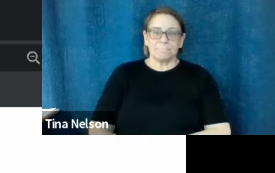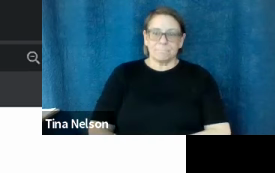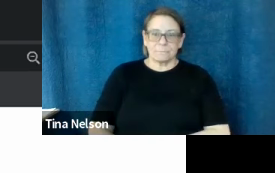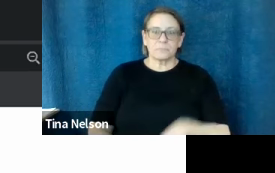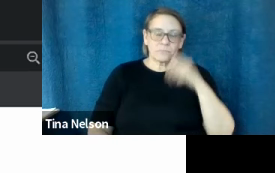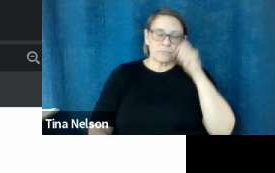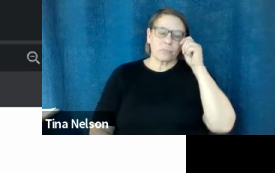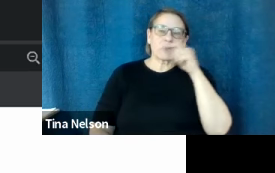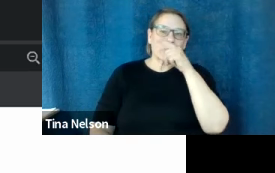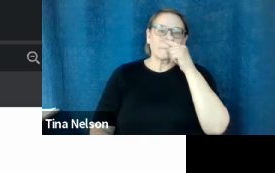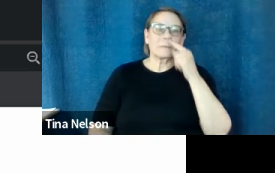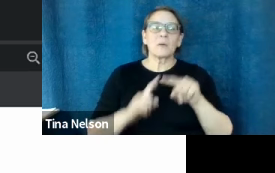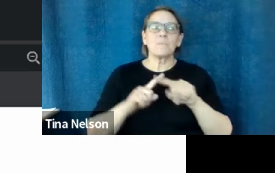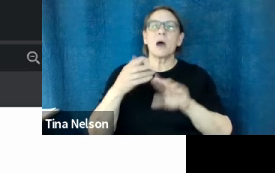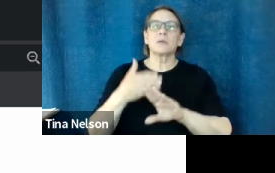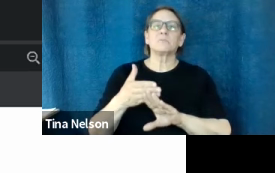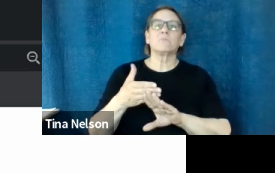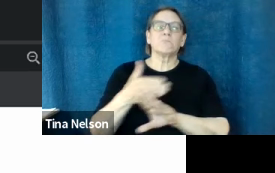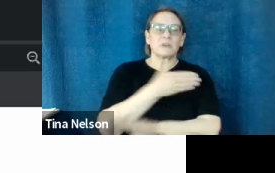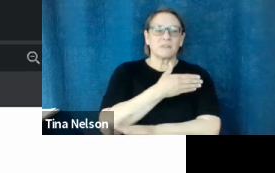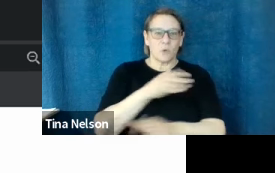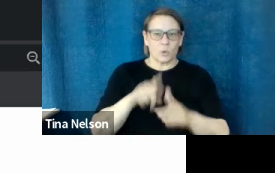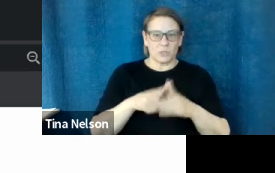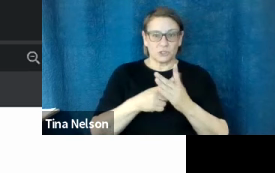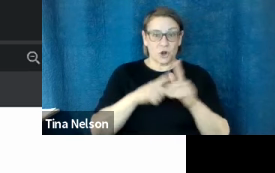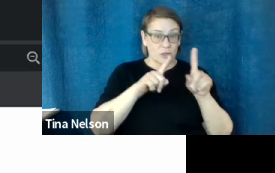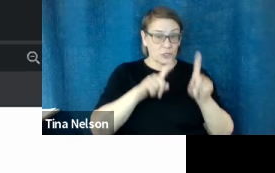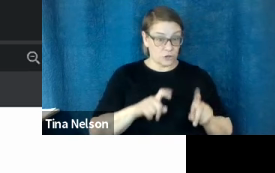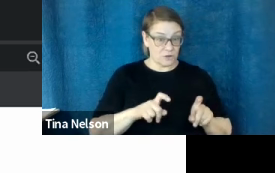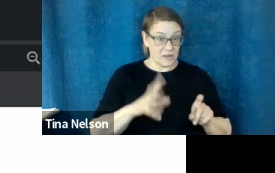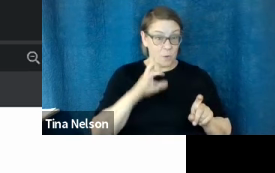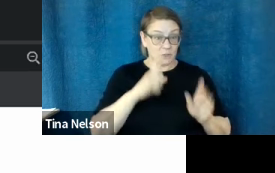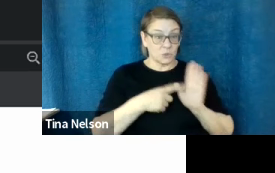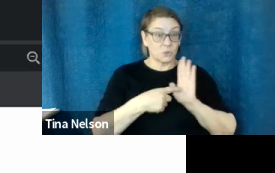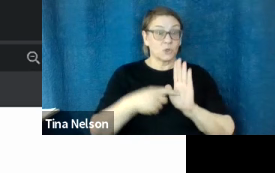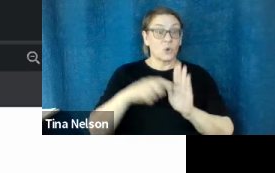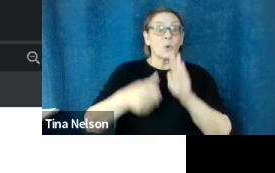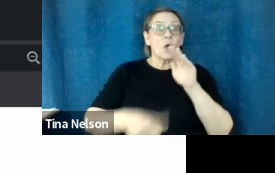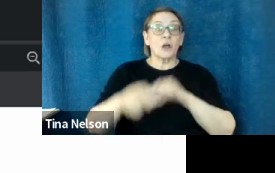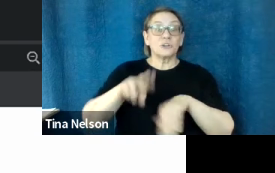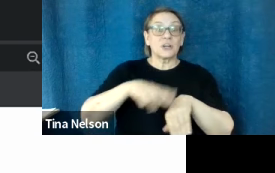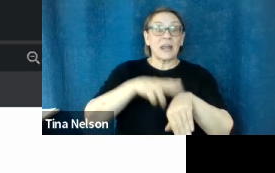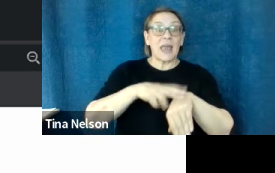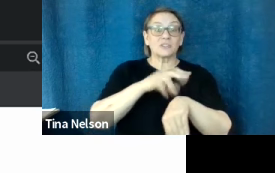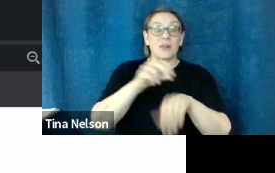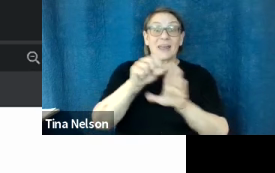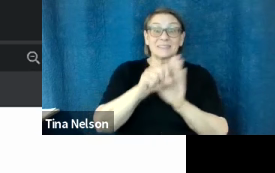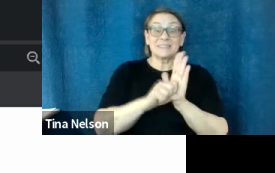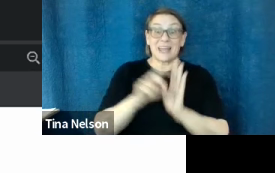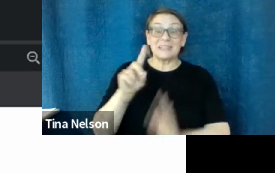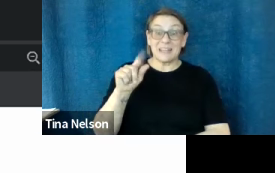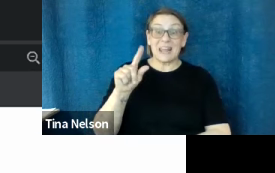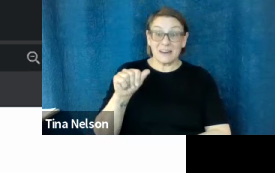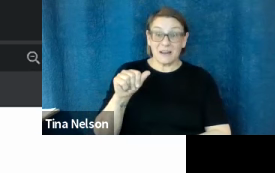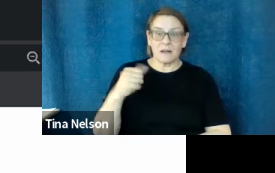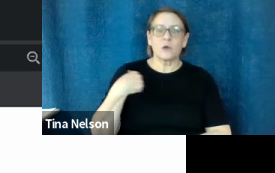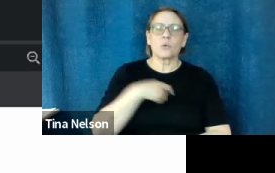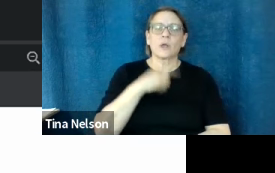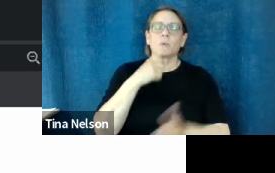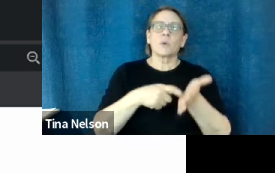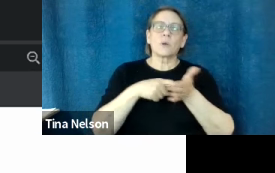And before we get to the surveys, I just want to point out under national and state data, as you know, we were required to